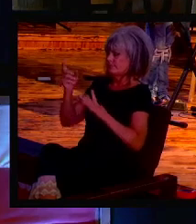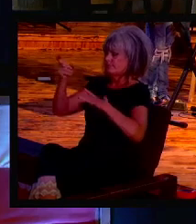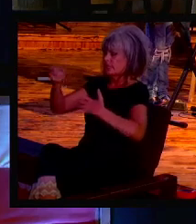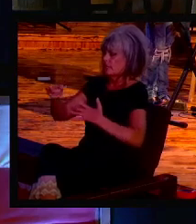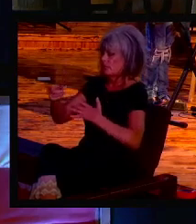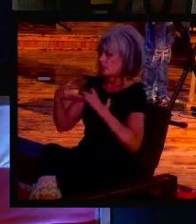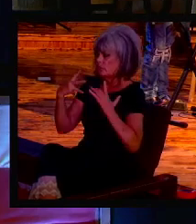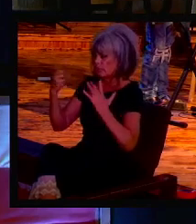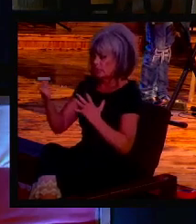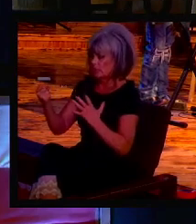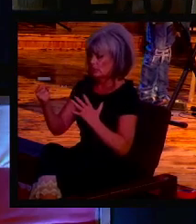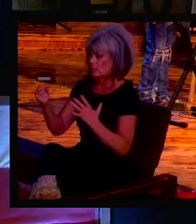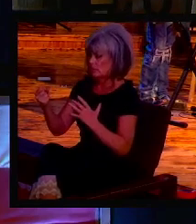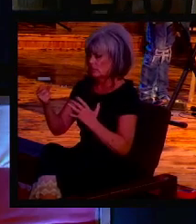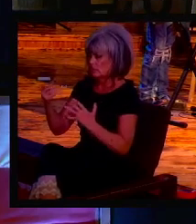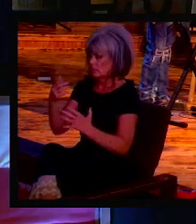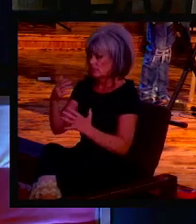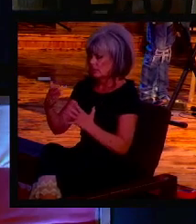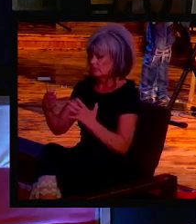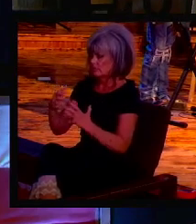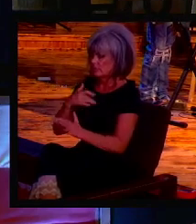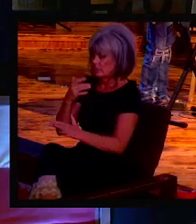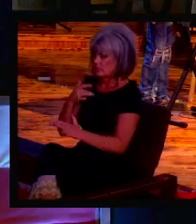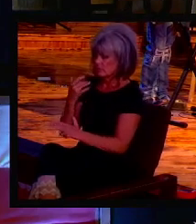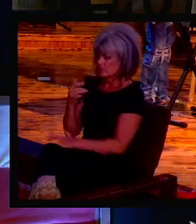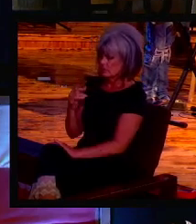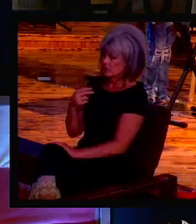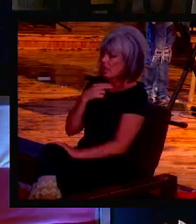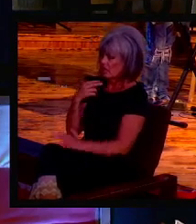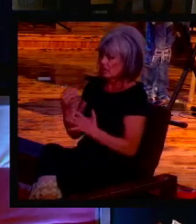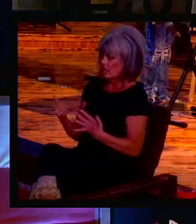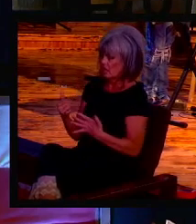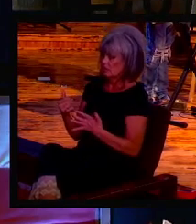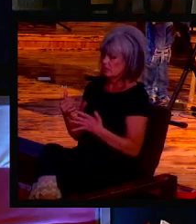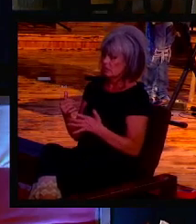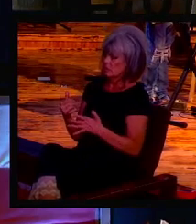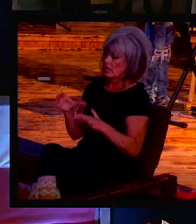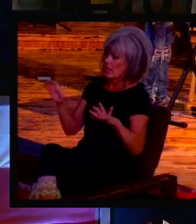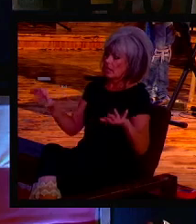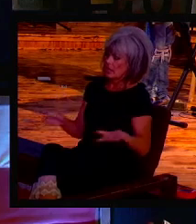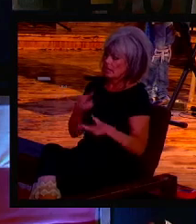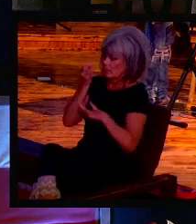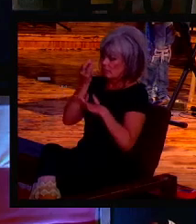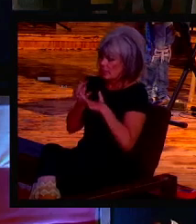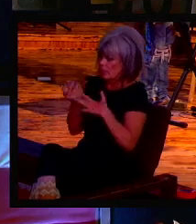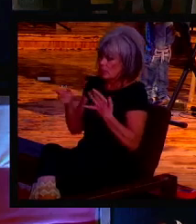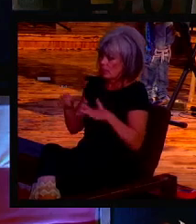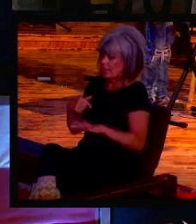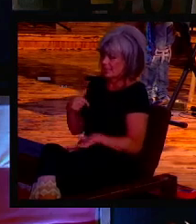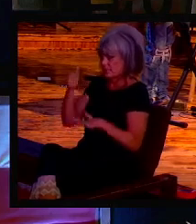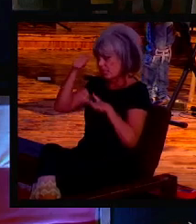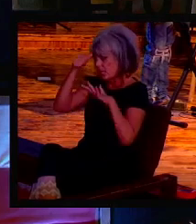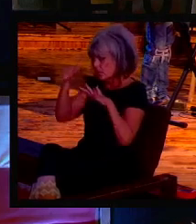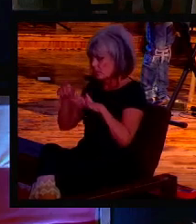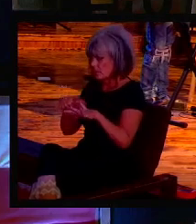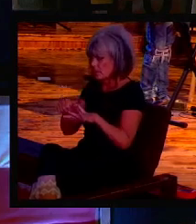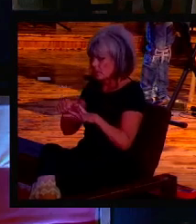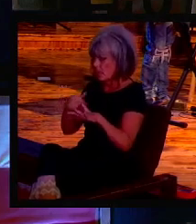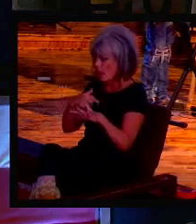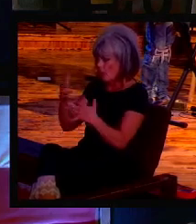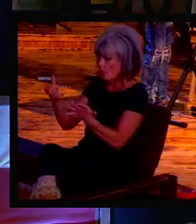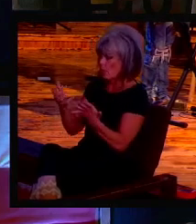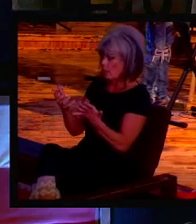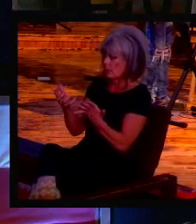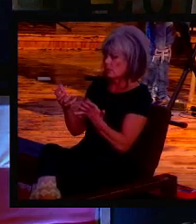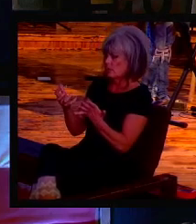Could it be so that this is the reason? So as an act of faith, when I say amen, if that's you, I want you to get out of